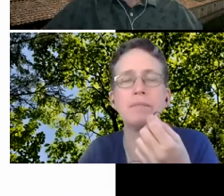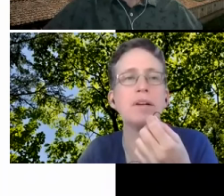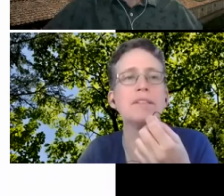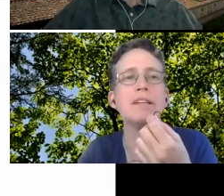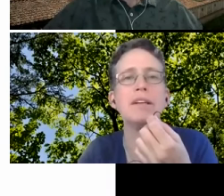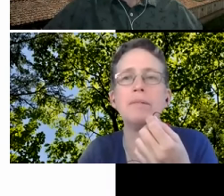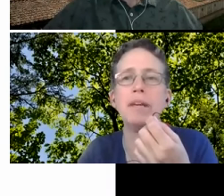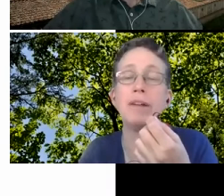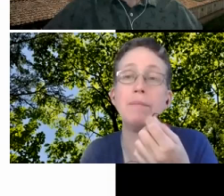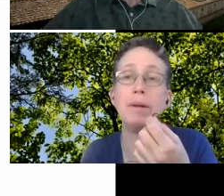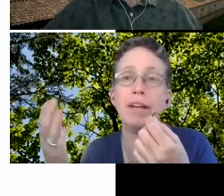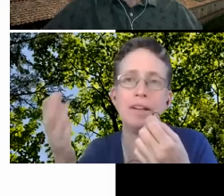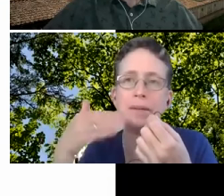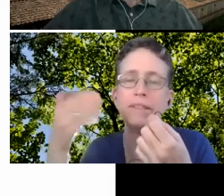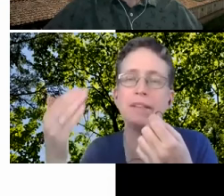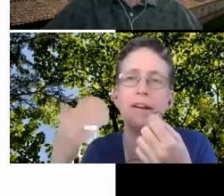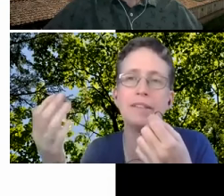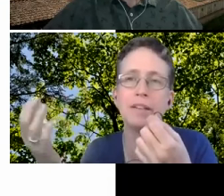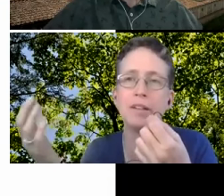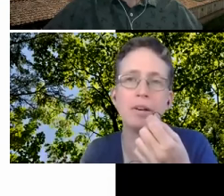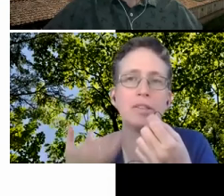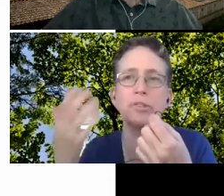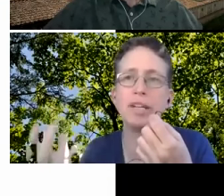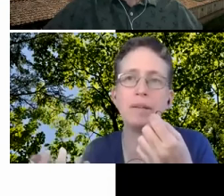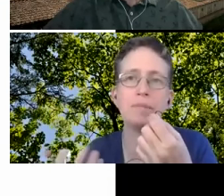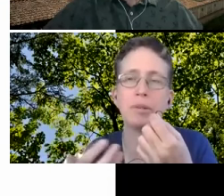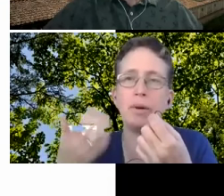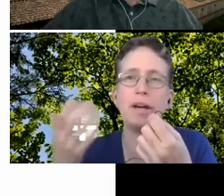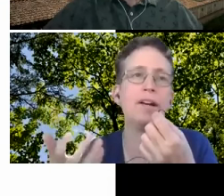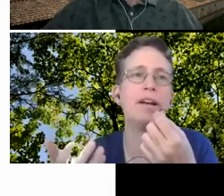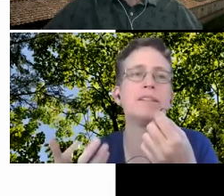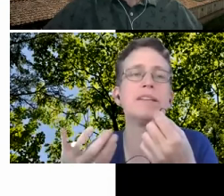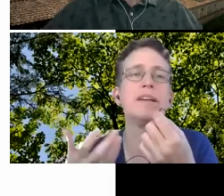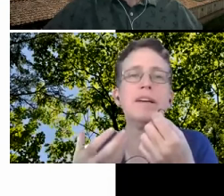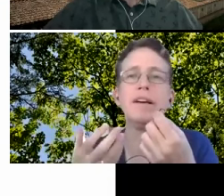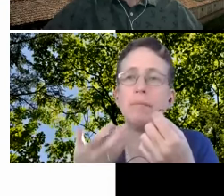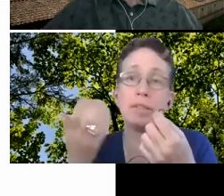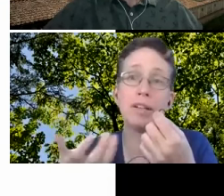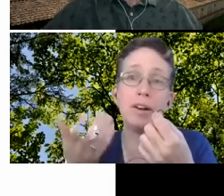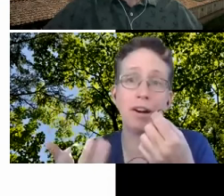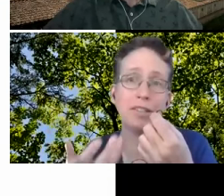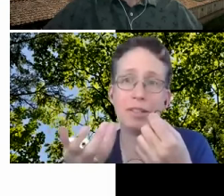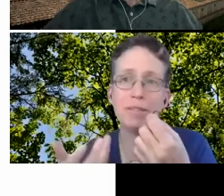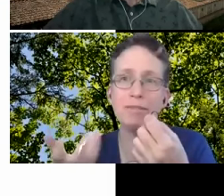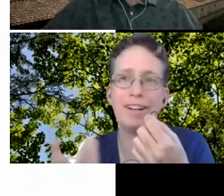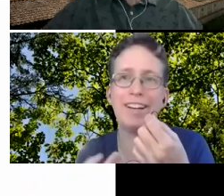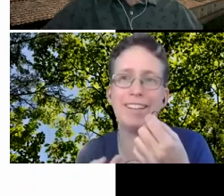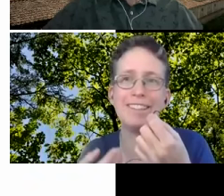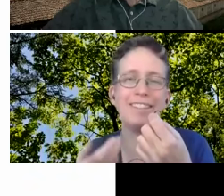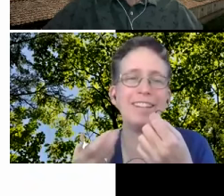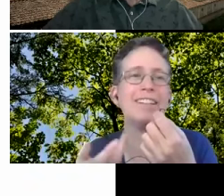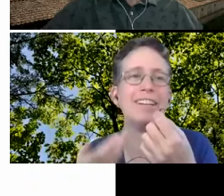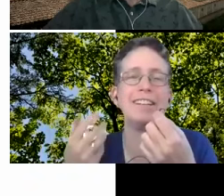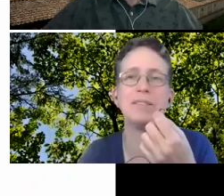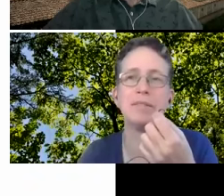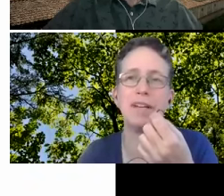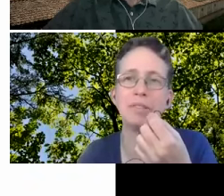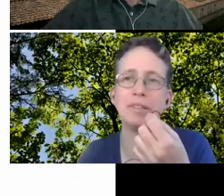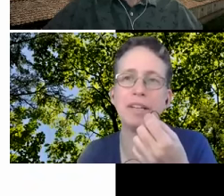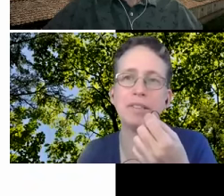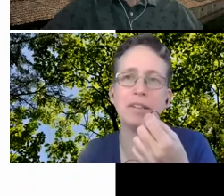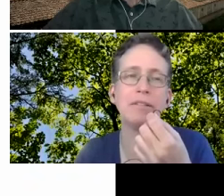counts of birds in riparian areas, basically areas that are along streams or wet areas, which there are streams and wet areas even in the